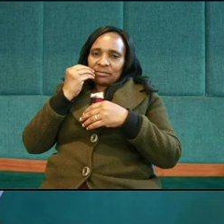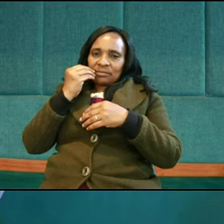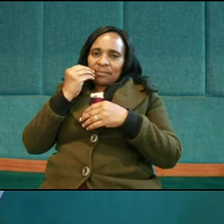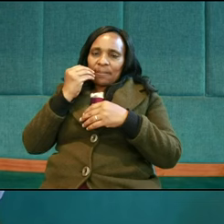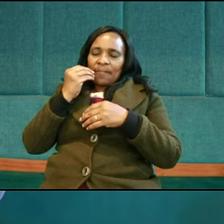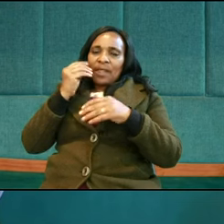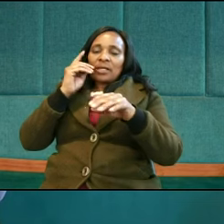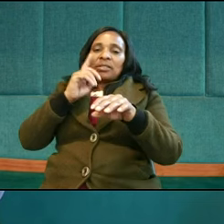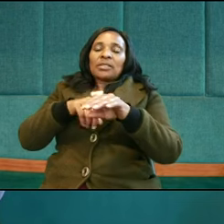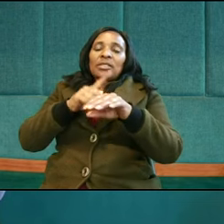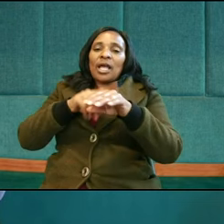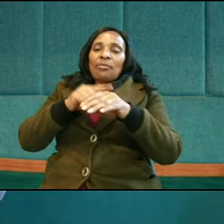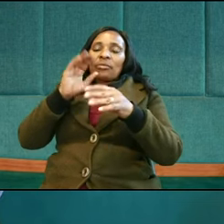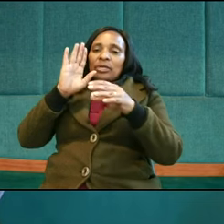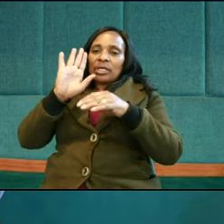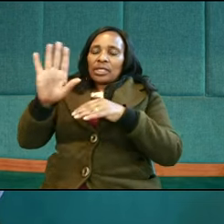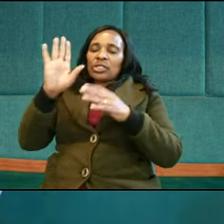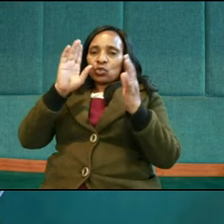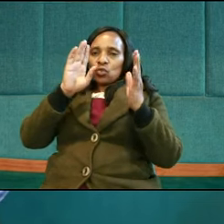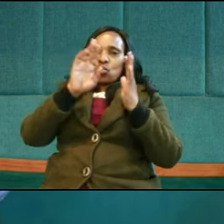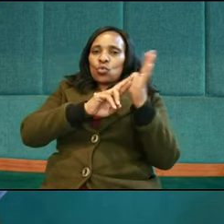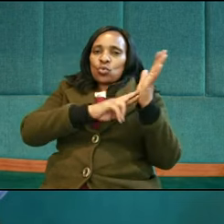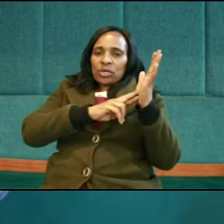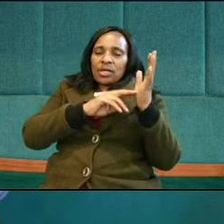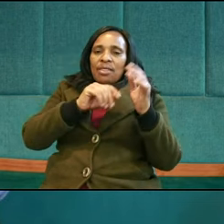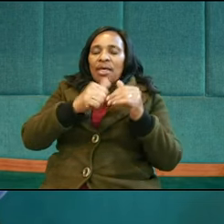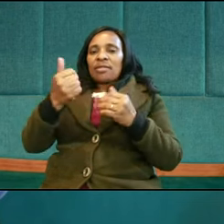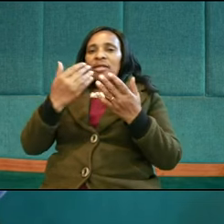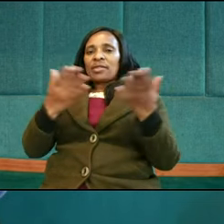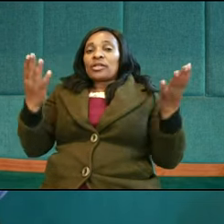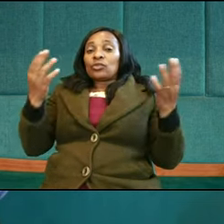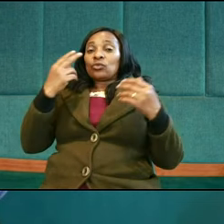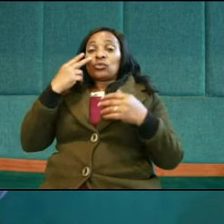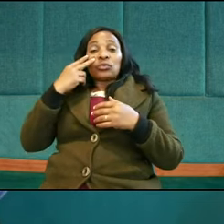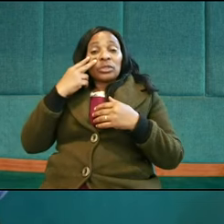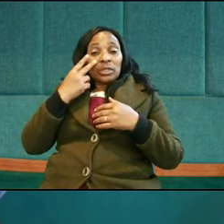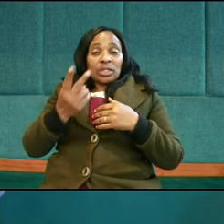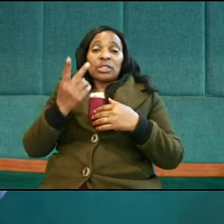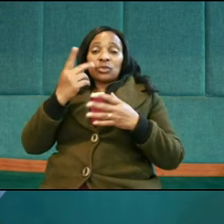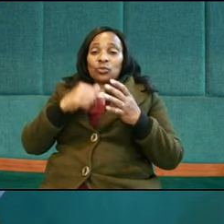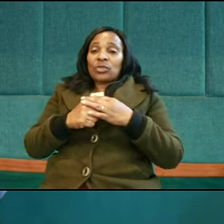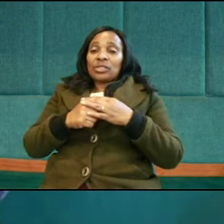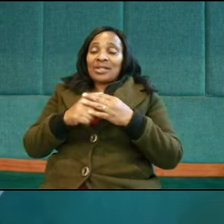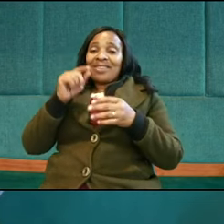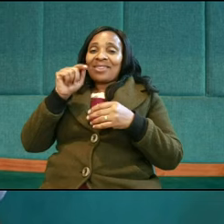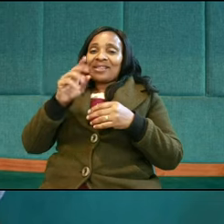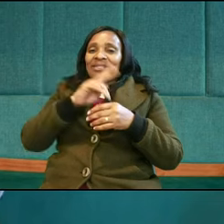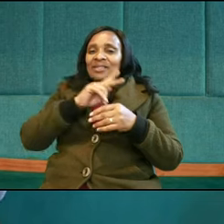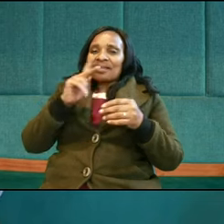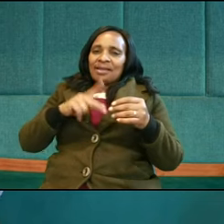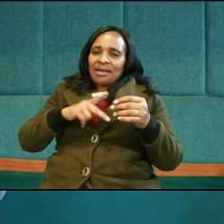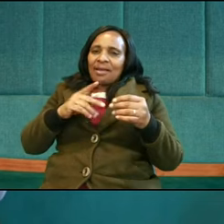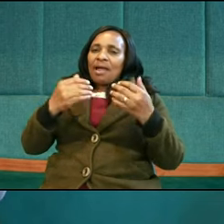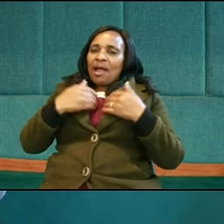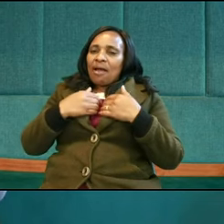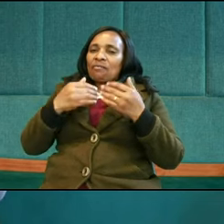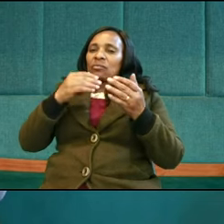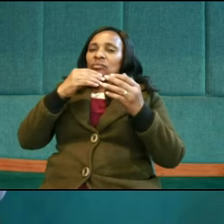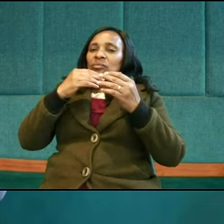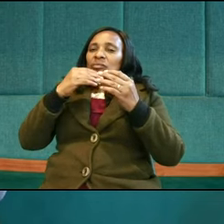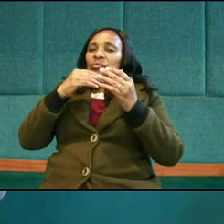during his reign. Now, the other thing to note also is, This king also had a